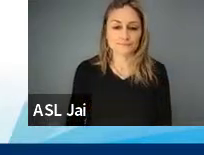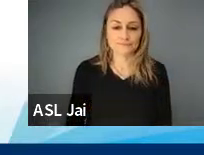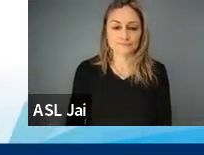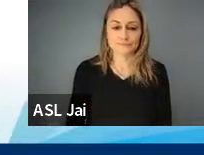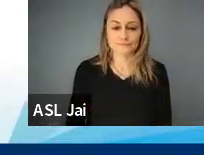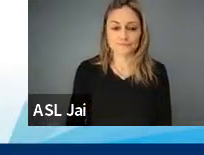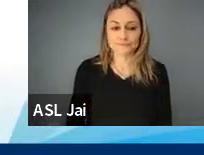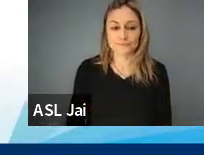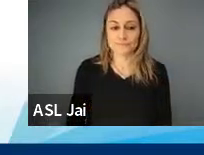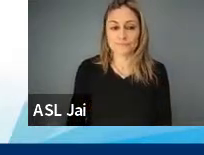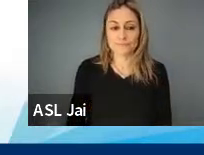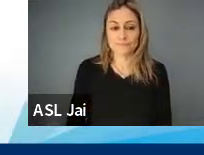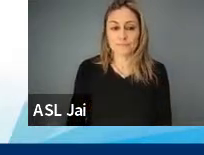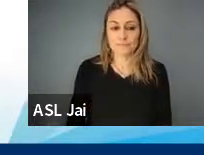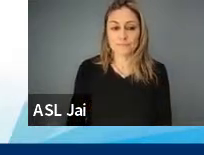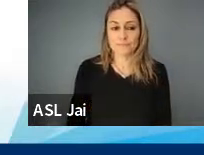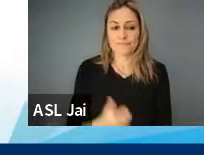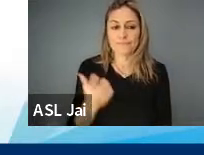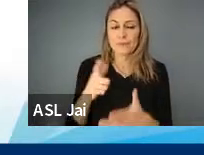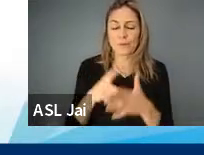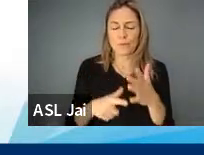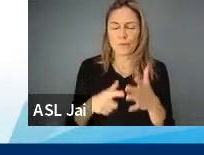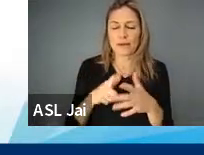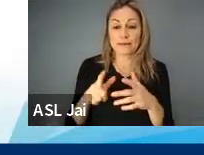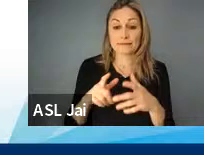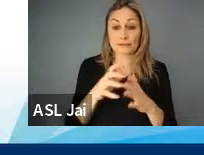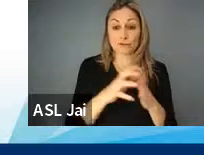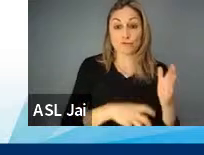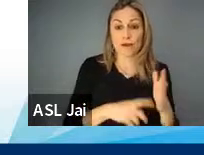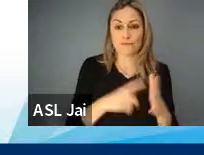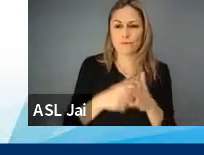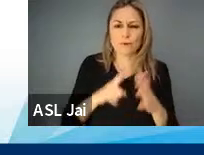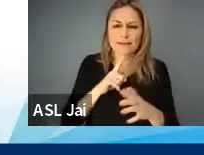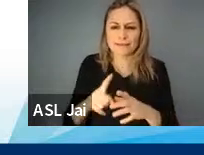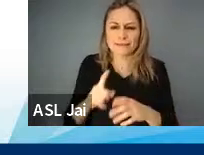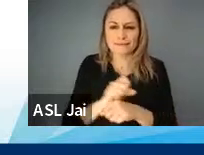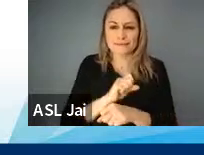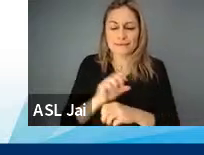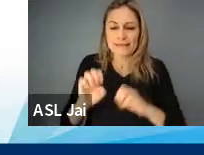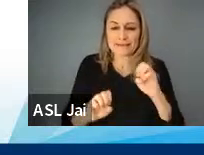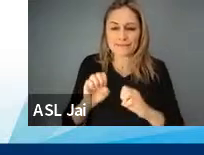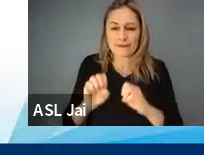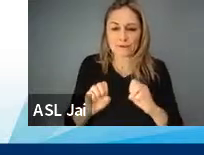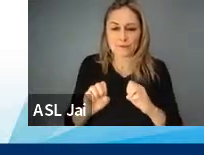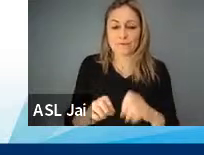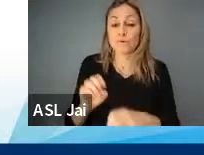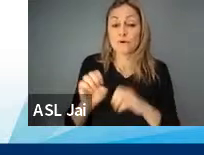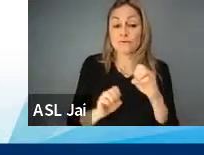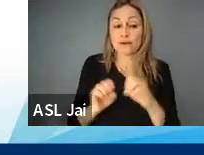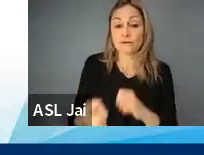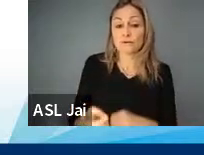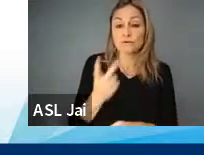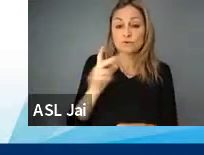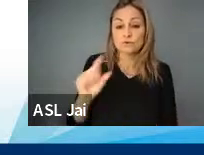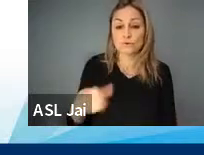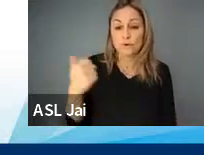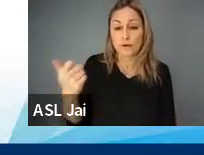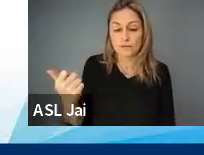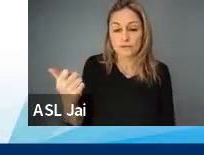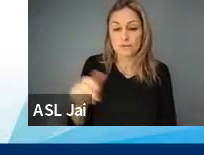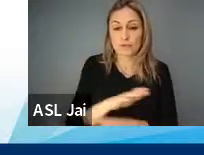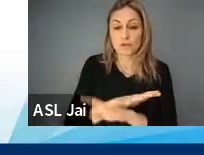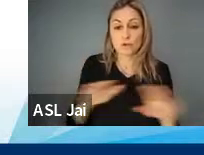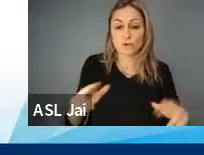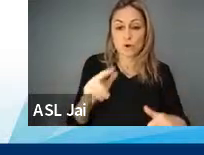So what is exactly evaluated in the draft SEIS? We are evaluating the 2 alternatives, a no-build alternative